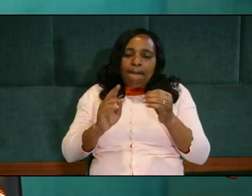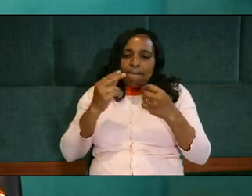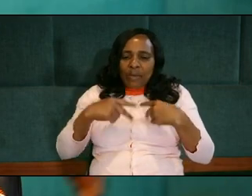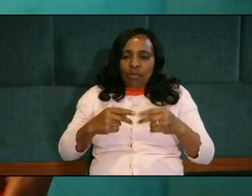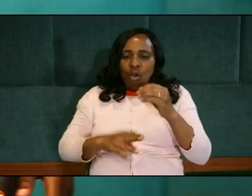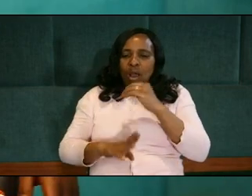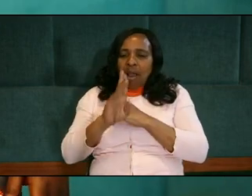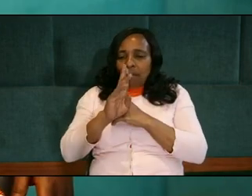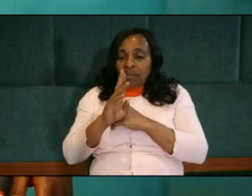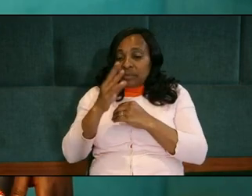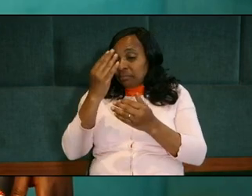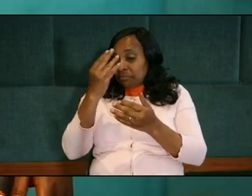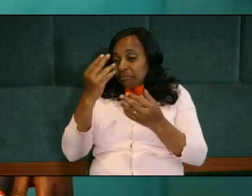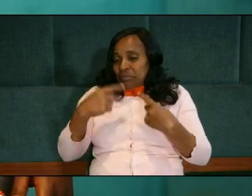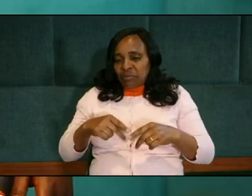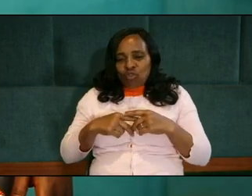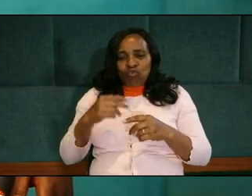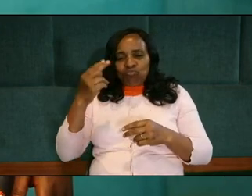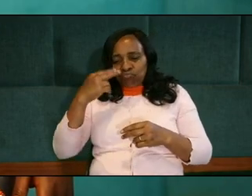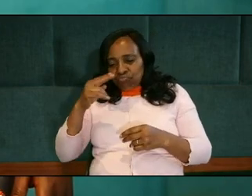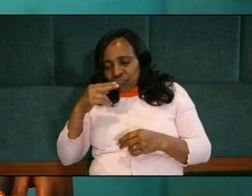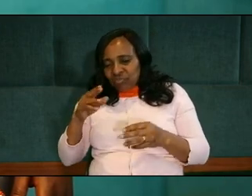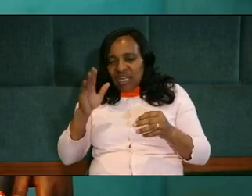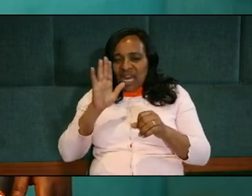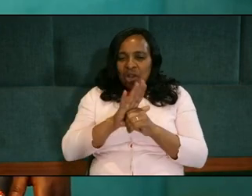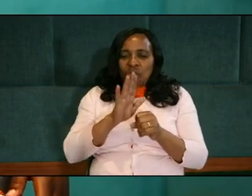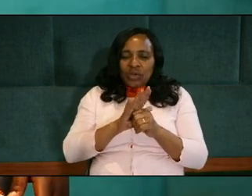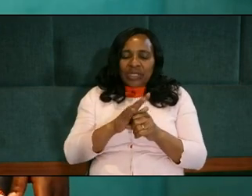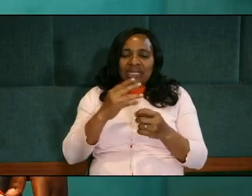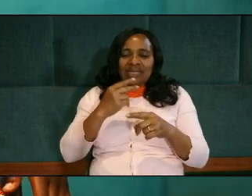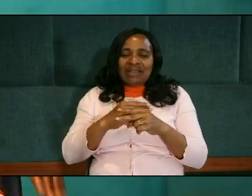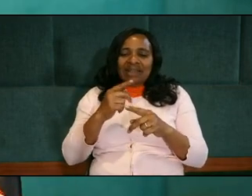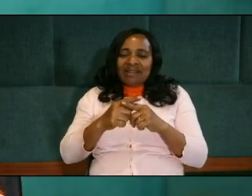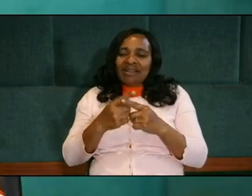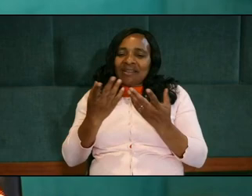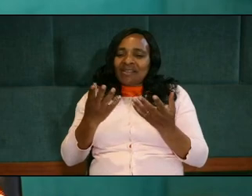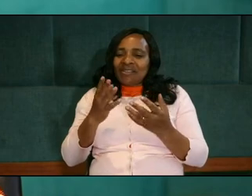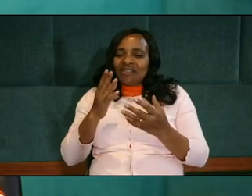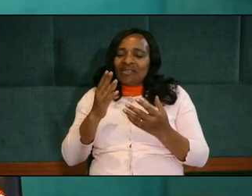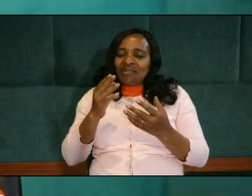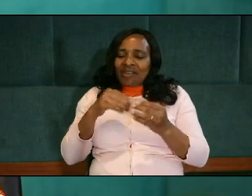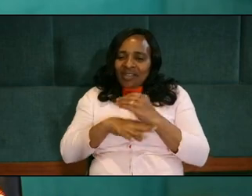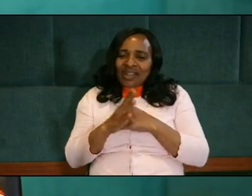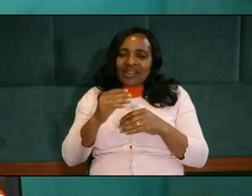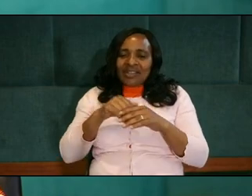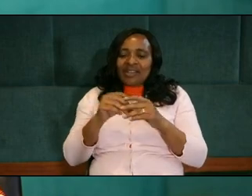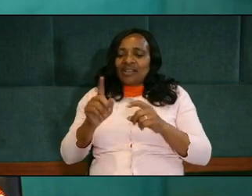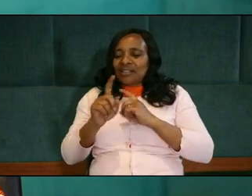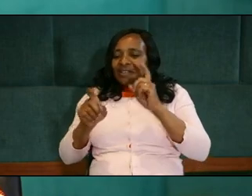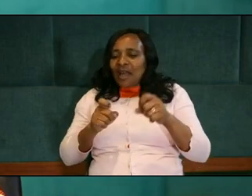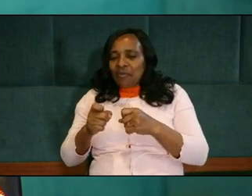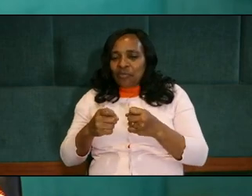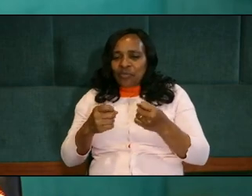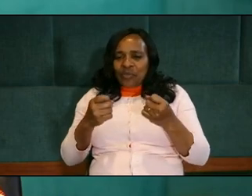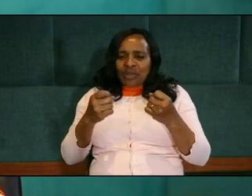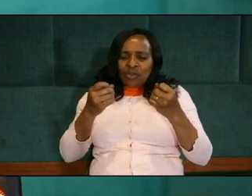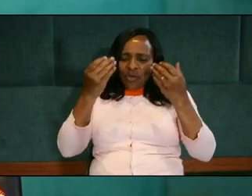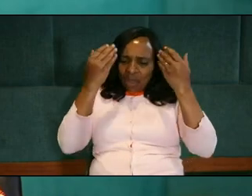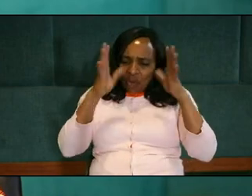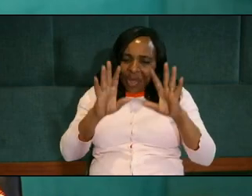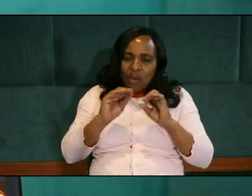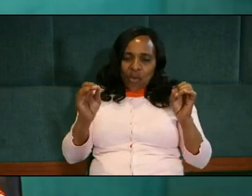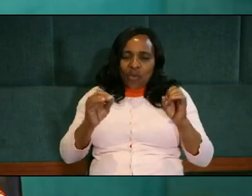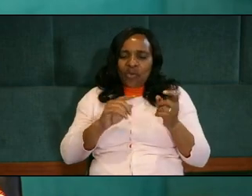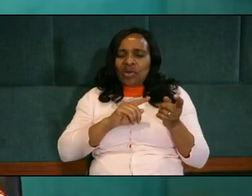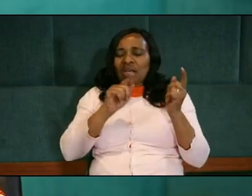can do to someone. And I know people joke about it a lot in school. Like, you get into an exam room with no content, and you're like, oh, you come